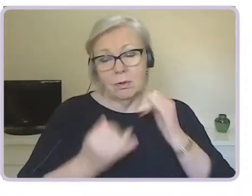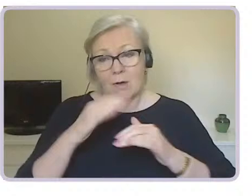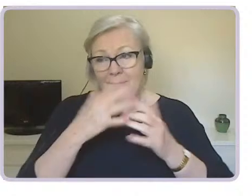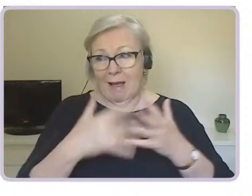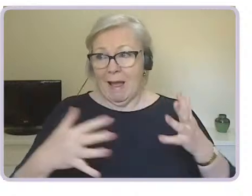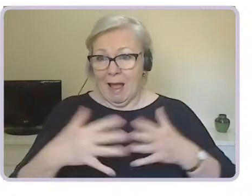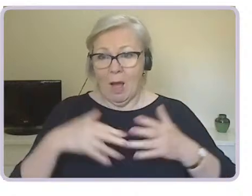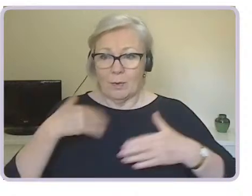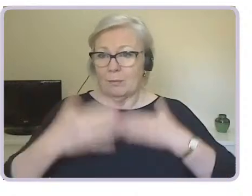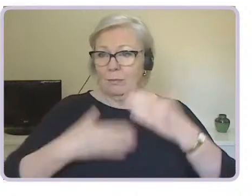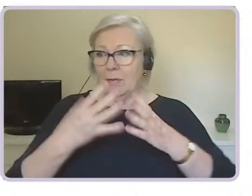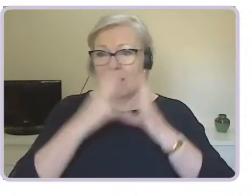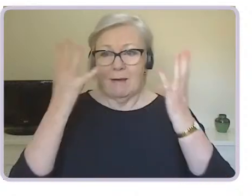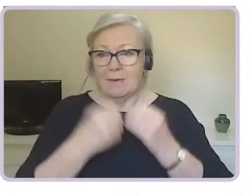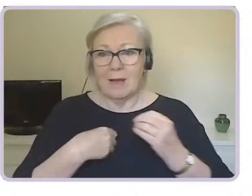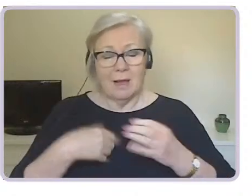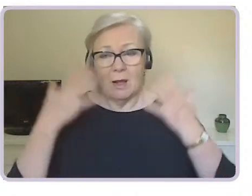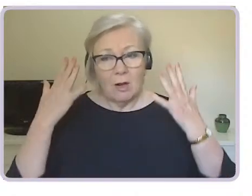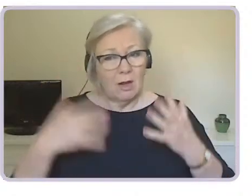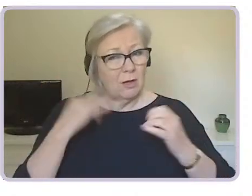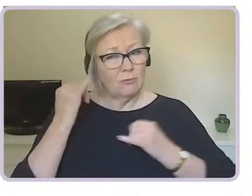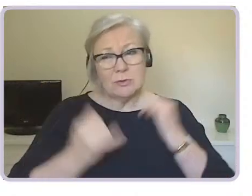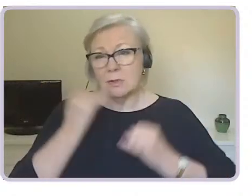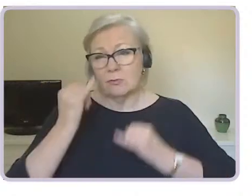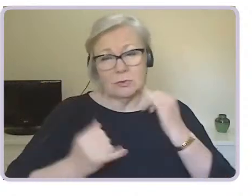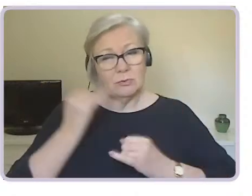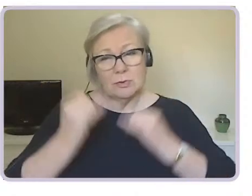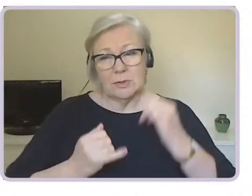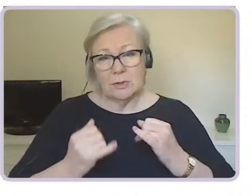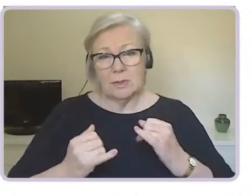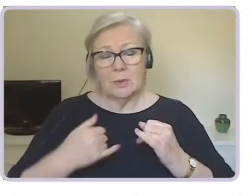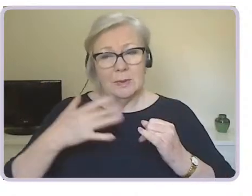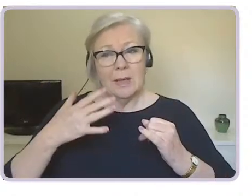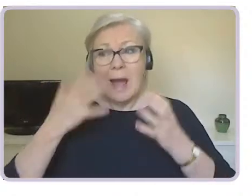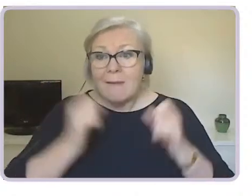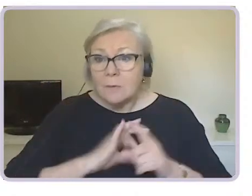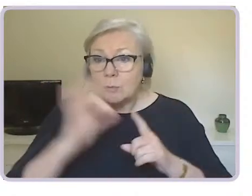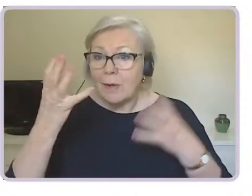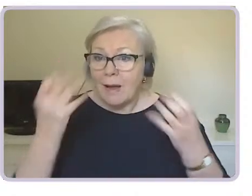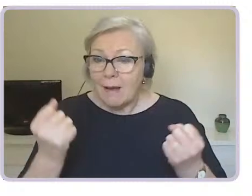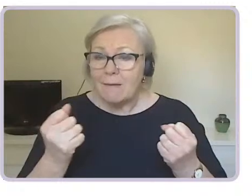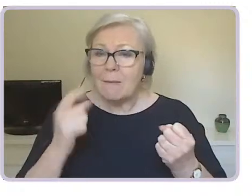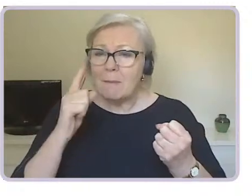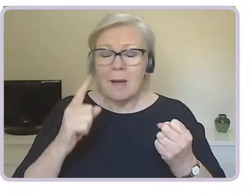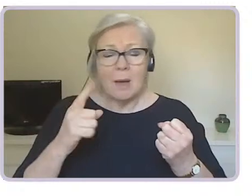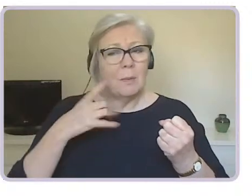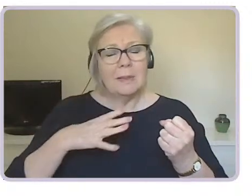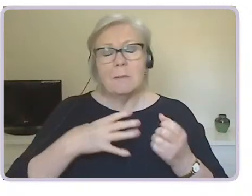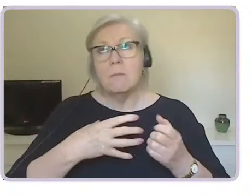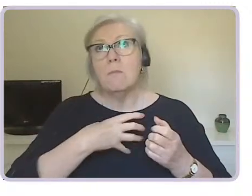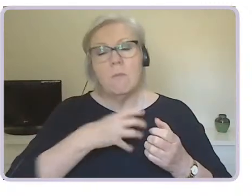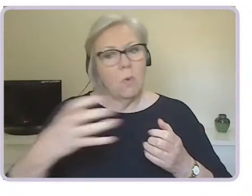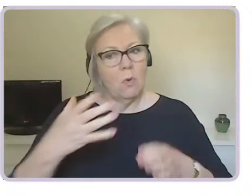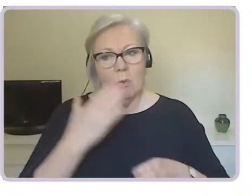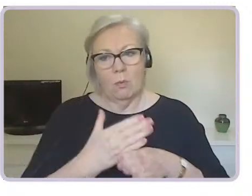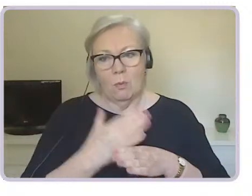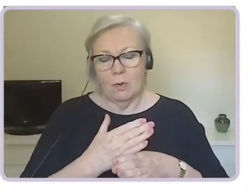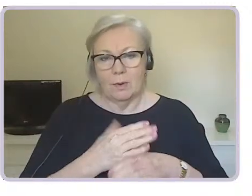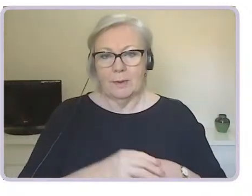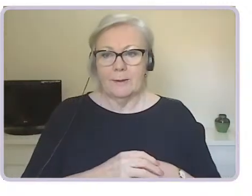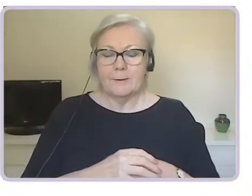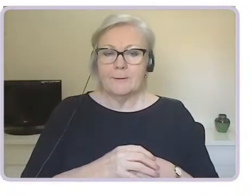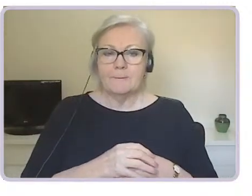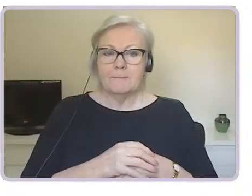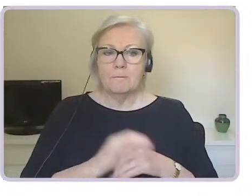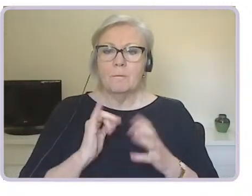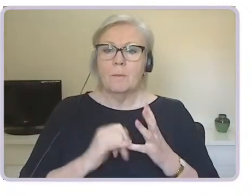think there's huge improvements, but there's a long way to go. At that stage, we were